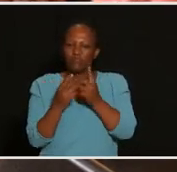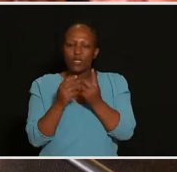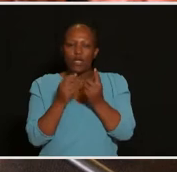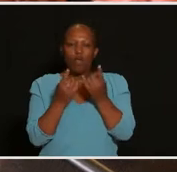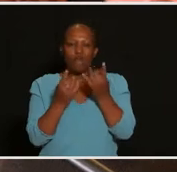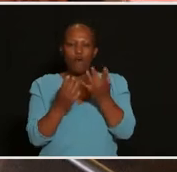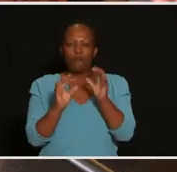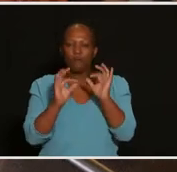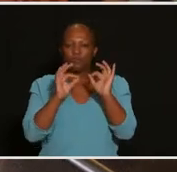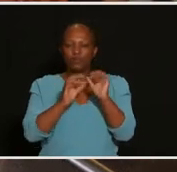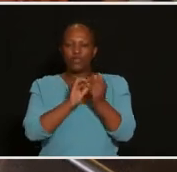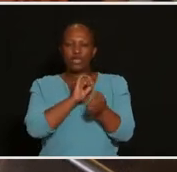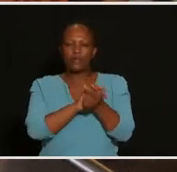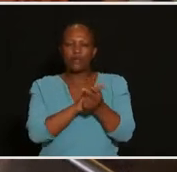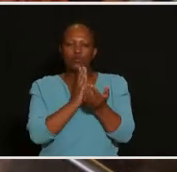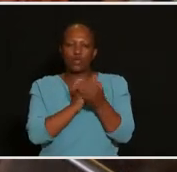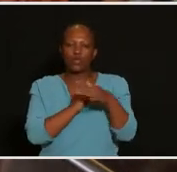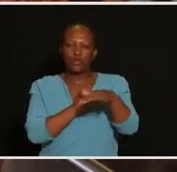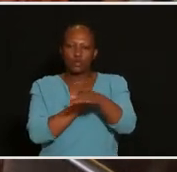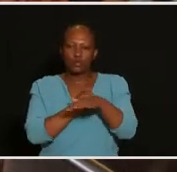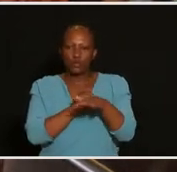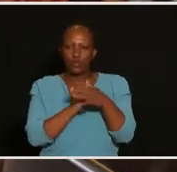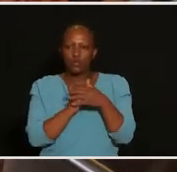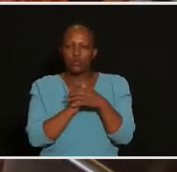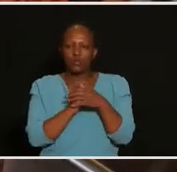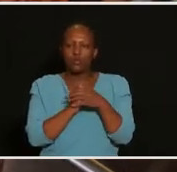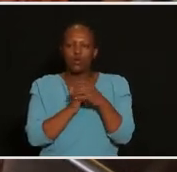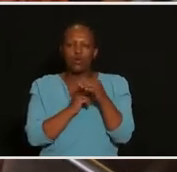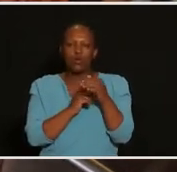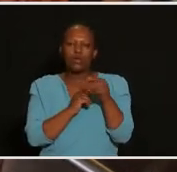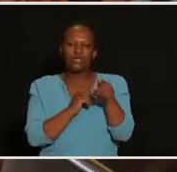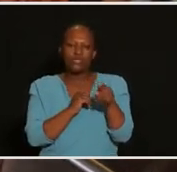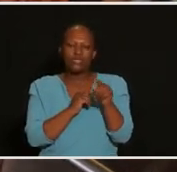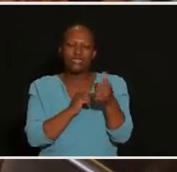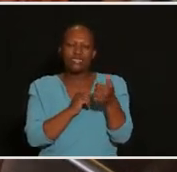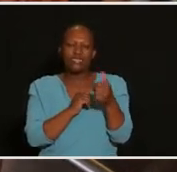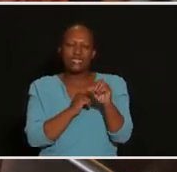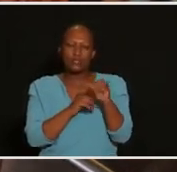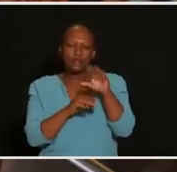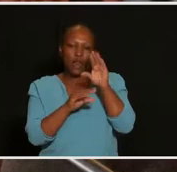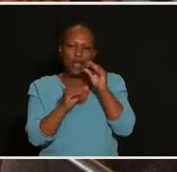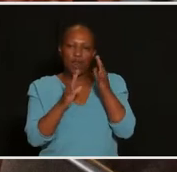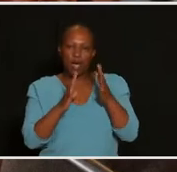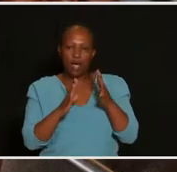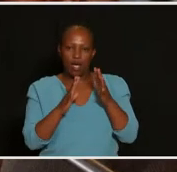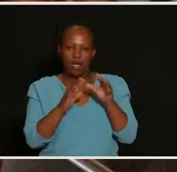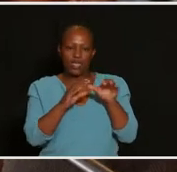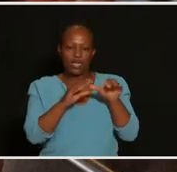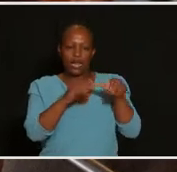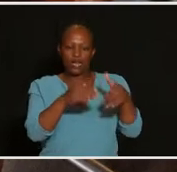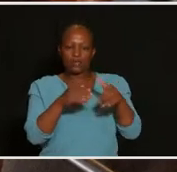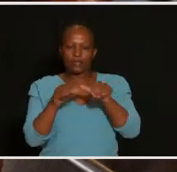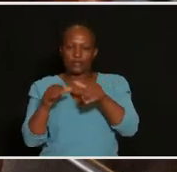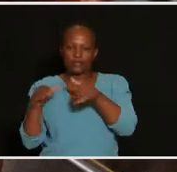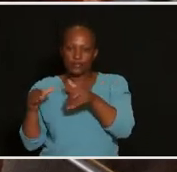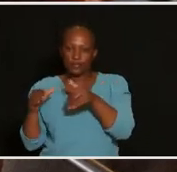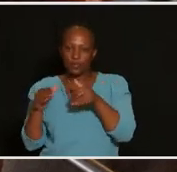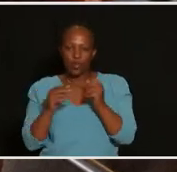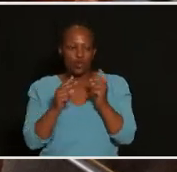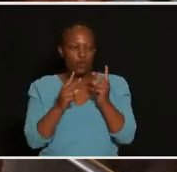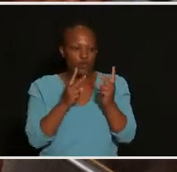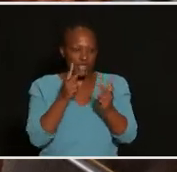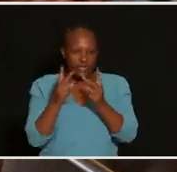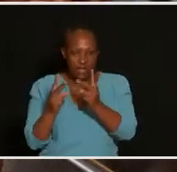post provisioning model one is to 60 Learners that is practically now so as you visit schools you'll